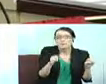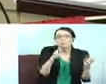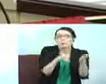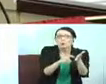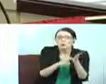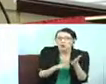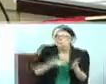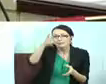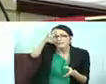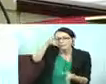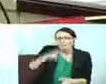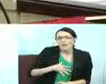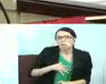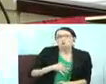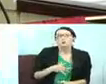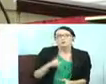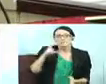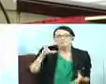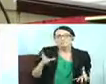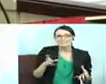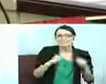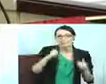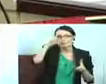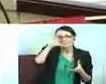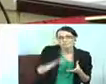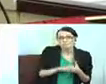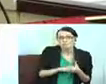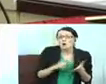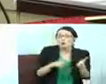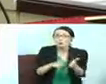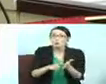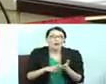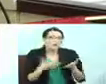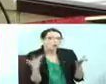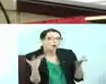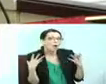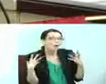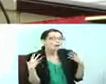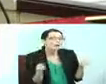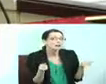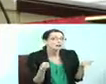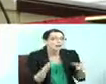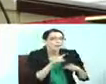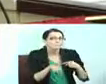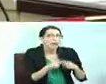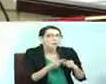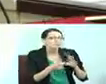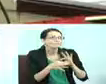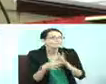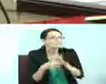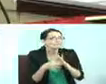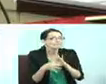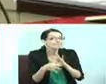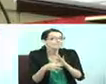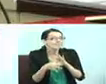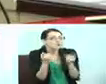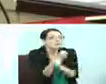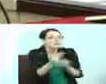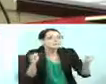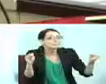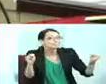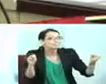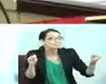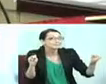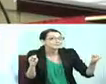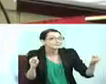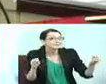in freedom, which requires hearing about freedom, which